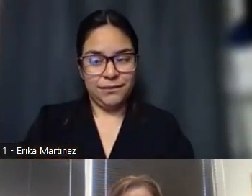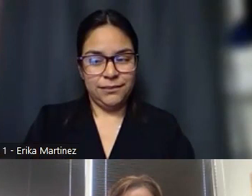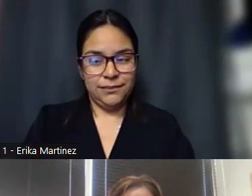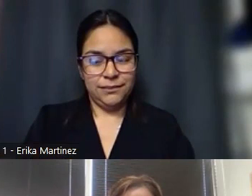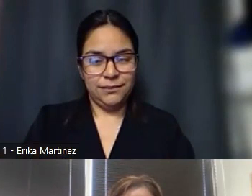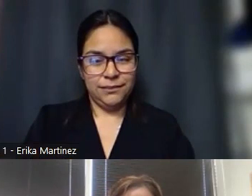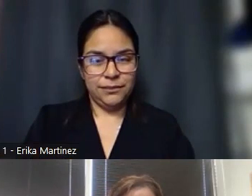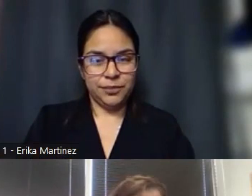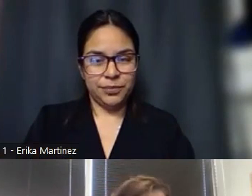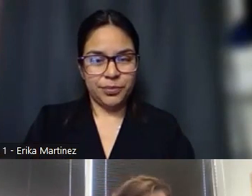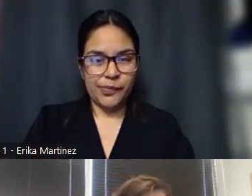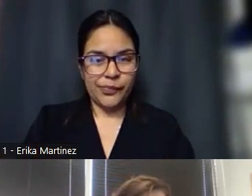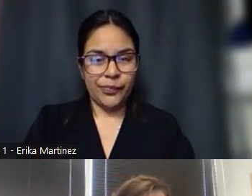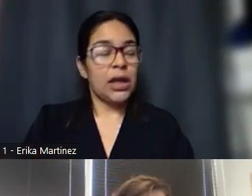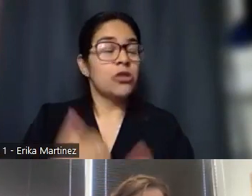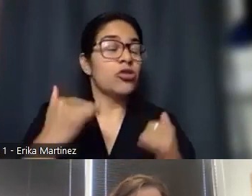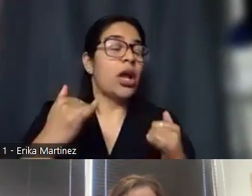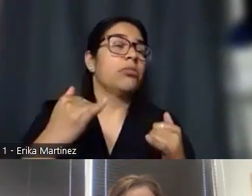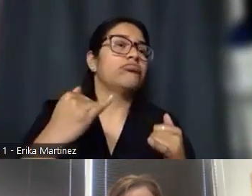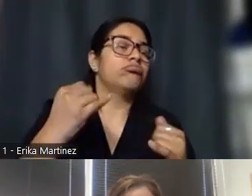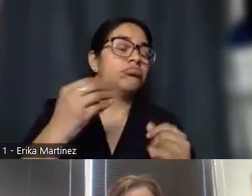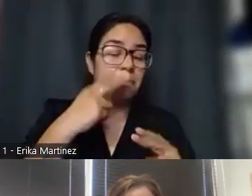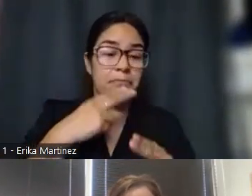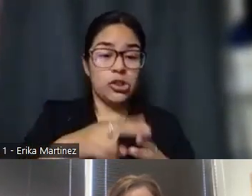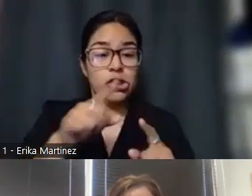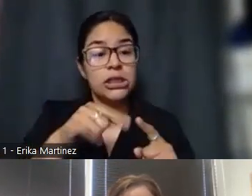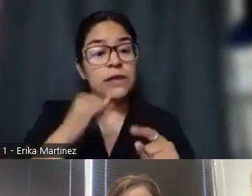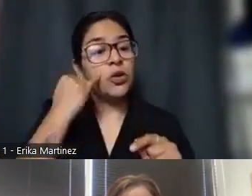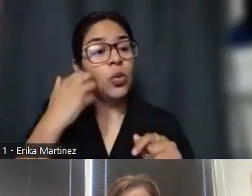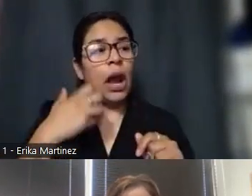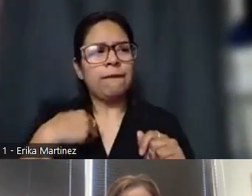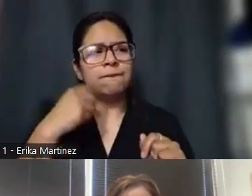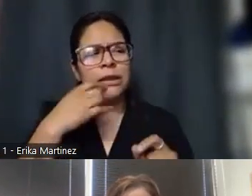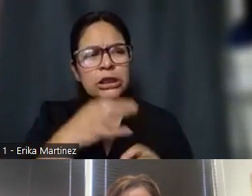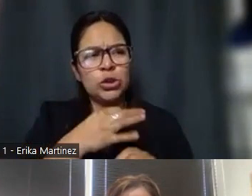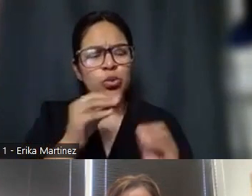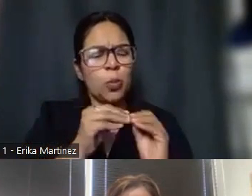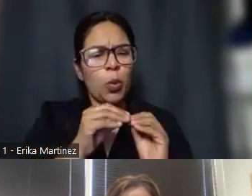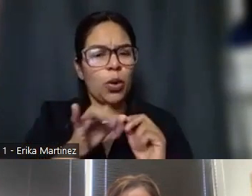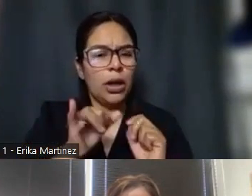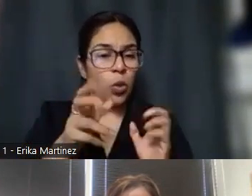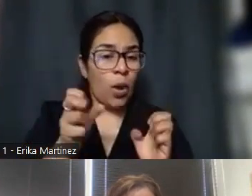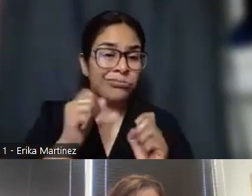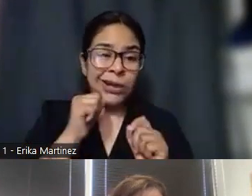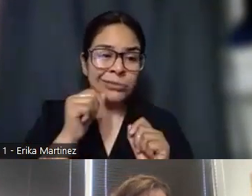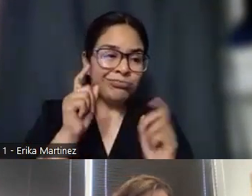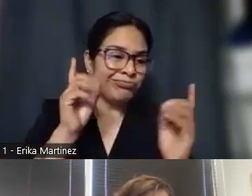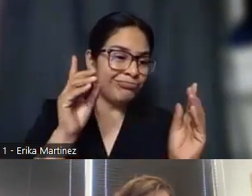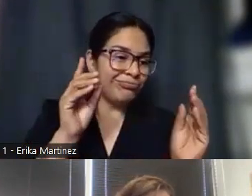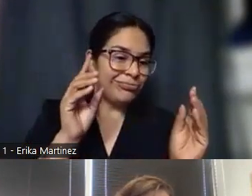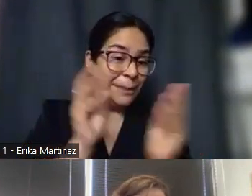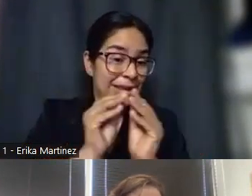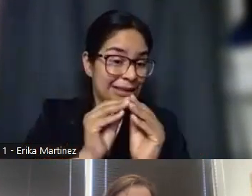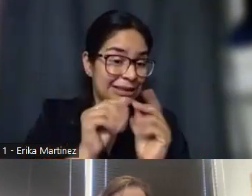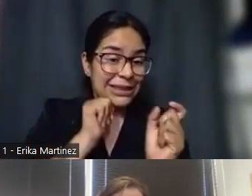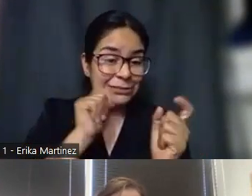And I just wanted to say, if you are with an organization that has an interest in probate conservatorship and we haven't had a chance to have a meet and greet yet, I'm